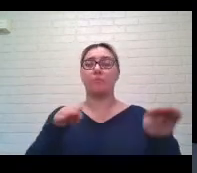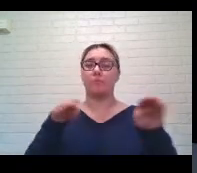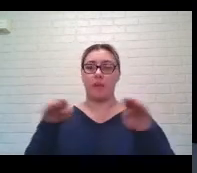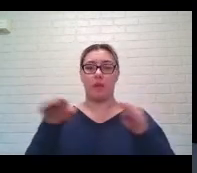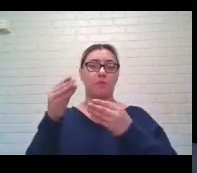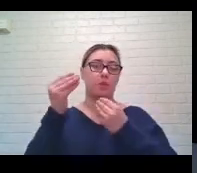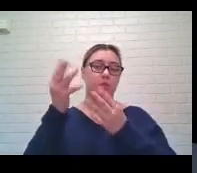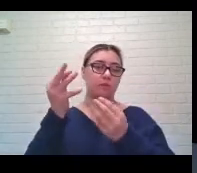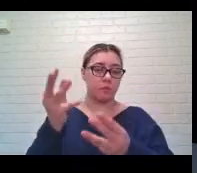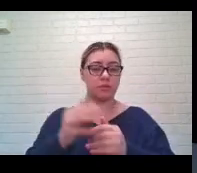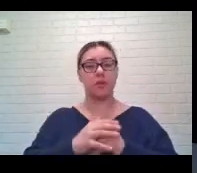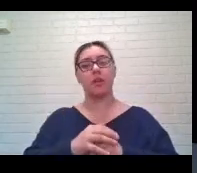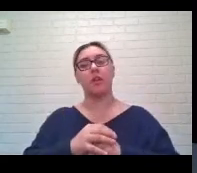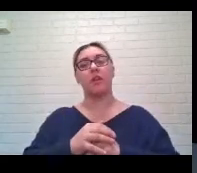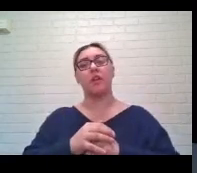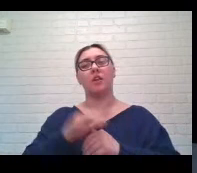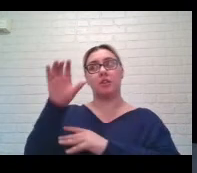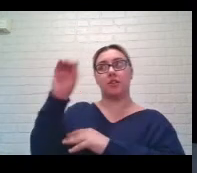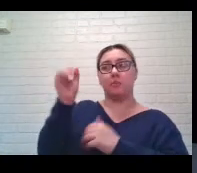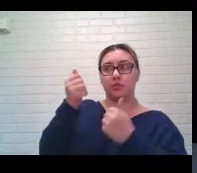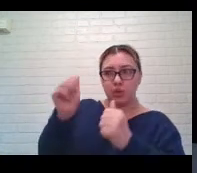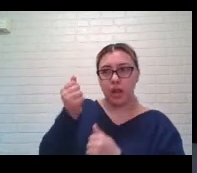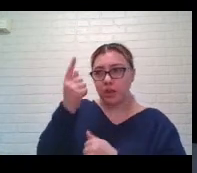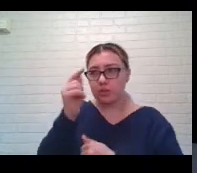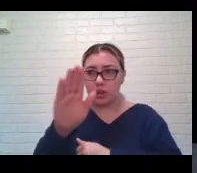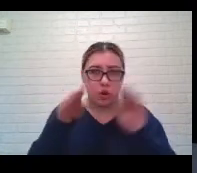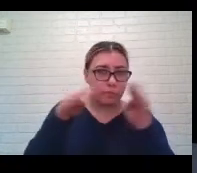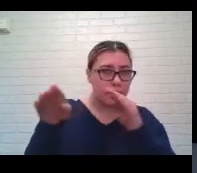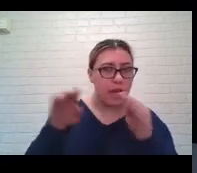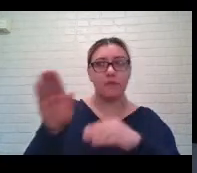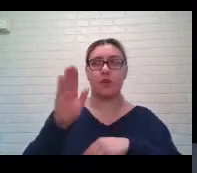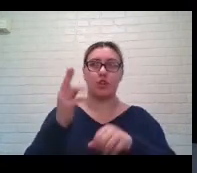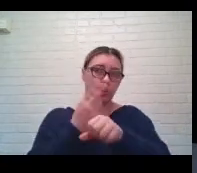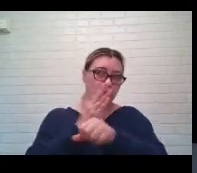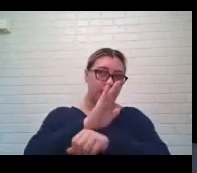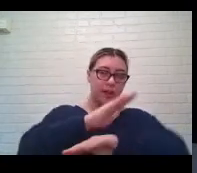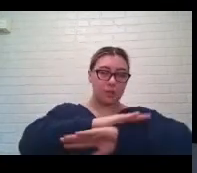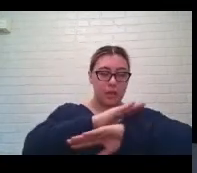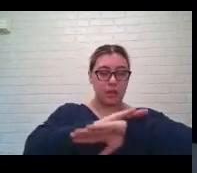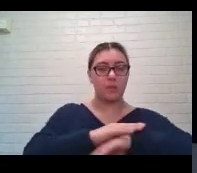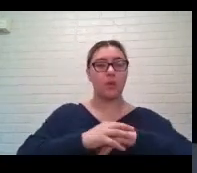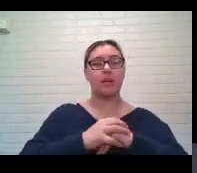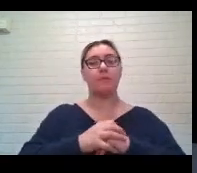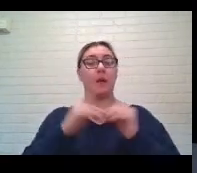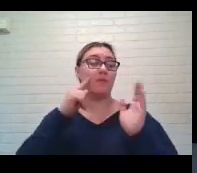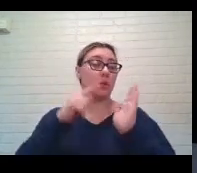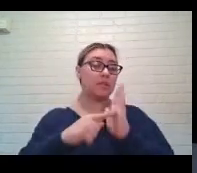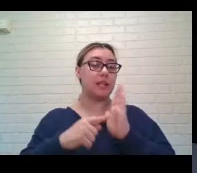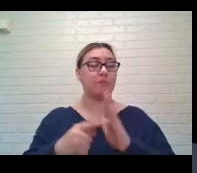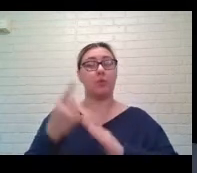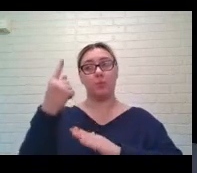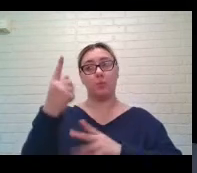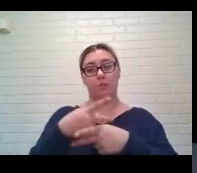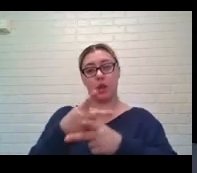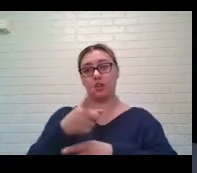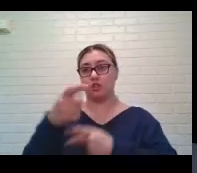where they're trying to understand and analyze your behavior on that platform. For example, which could be what are the products that you're